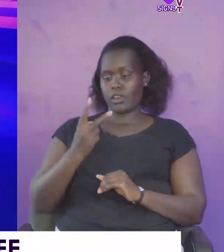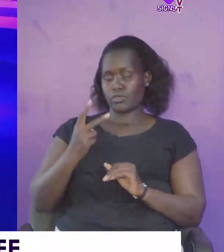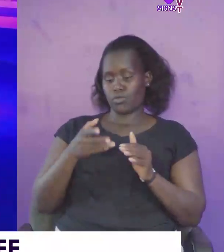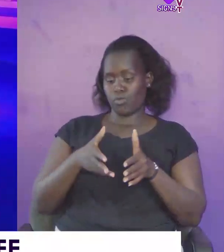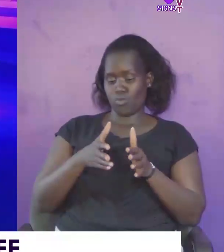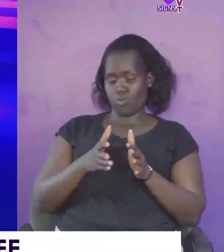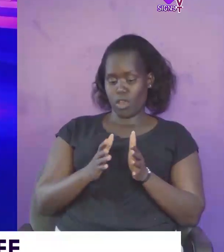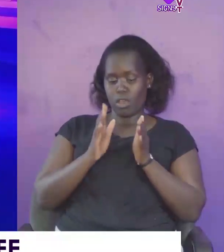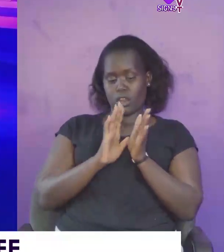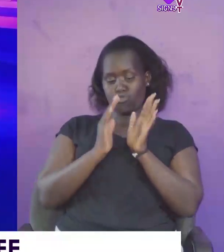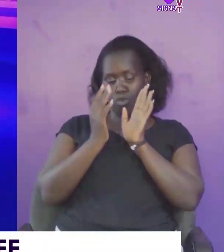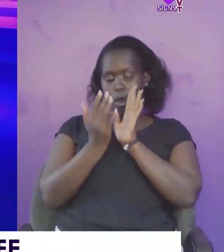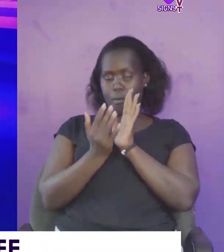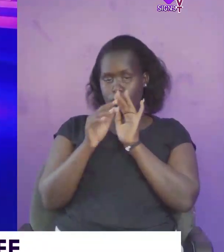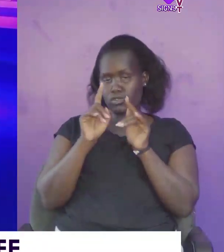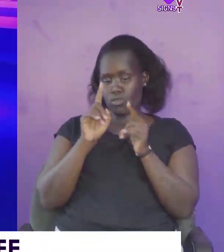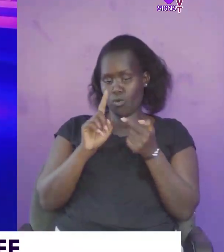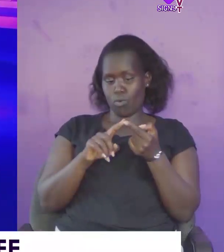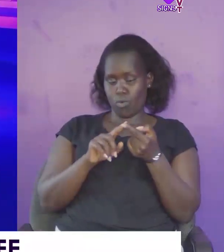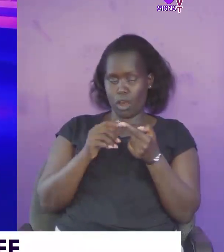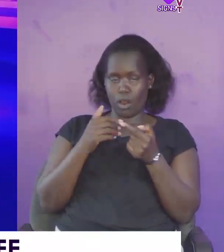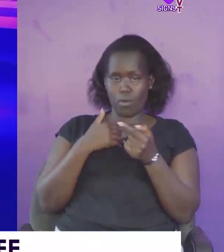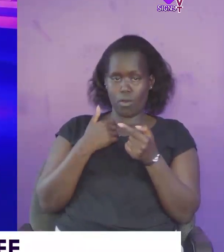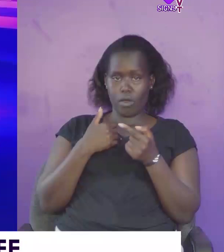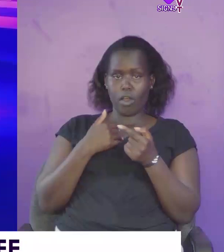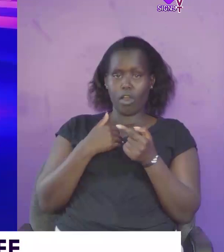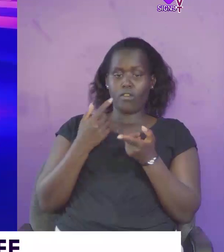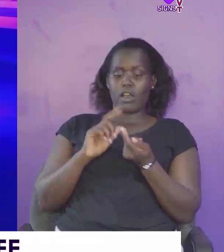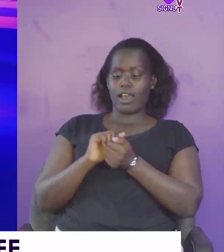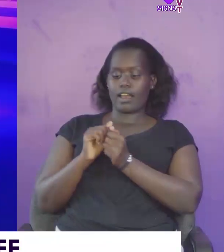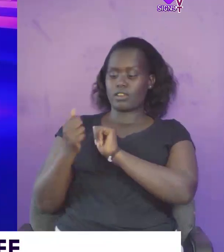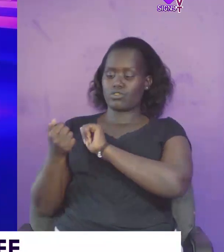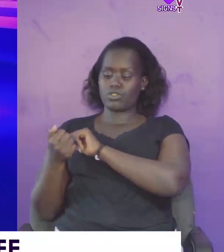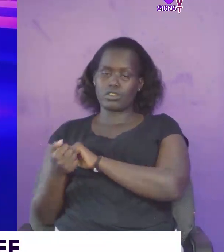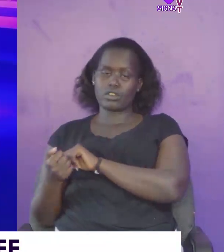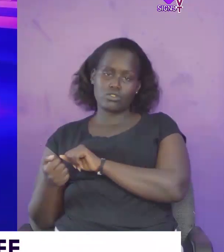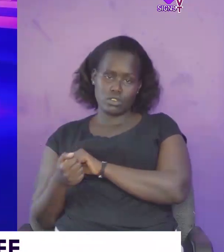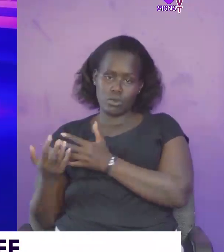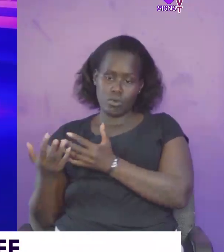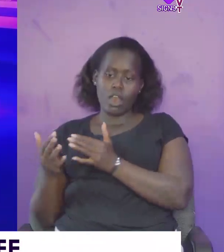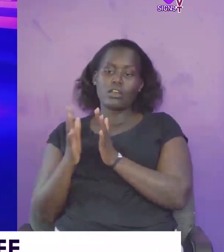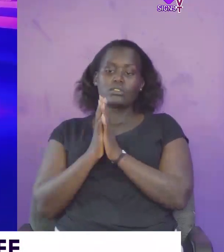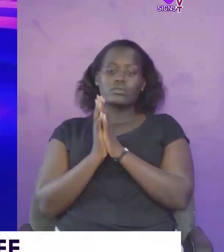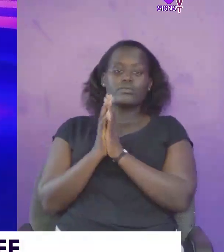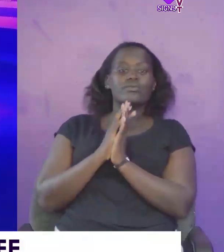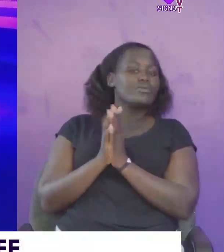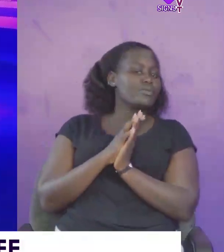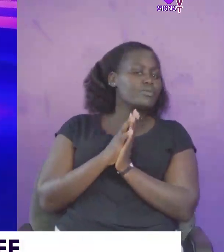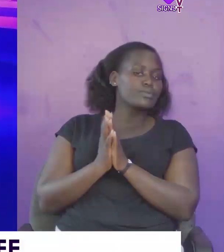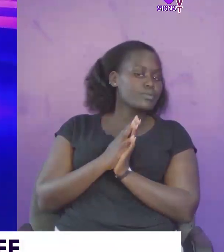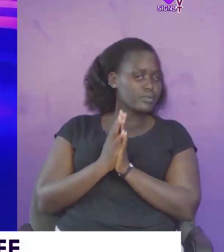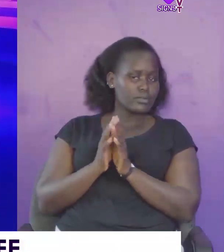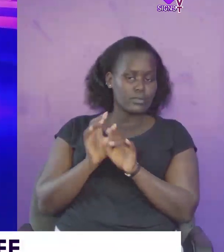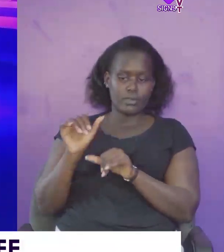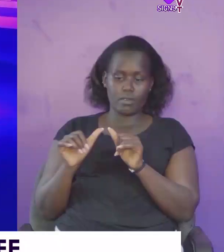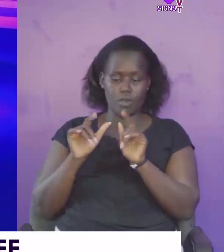one, there is, as I said, kuna hiyo radical shift. Kikuja ni story na